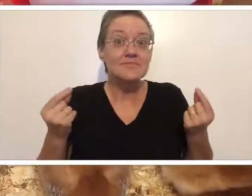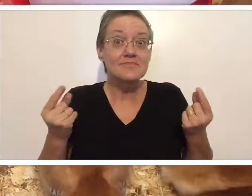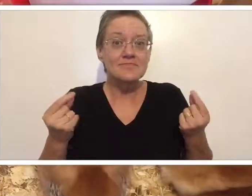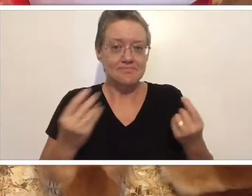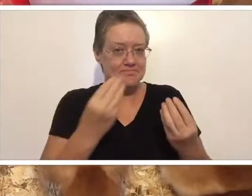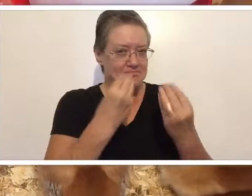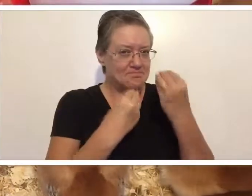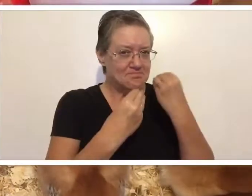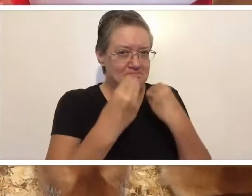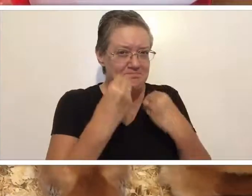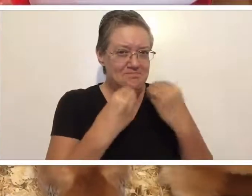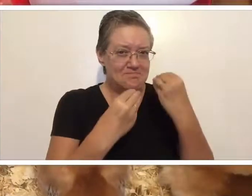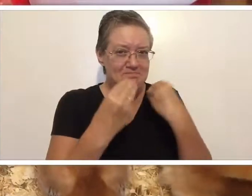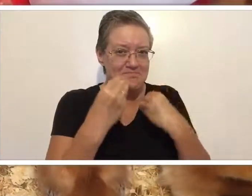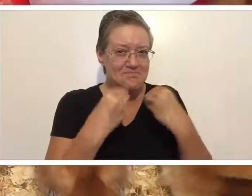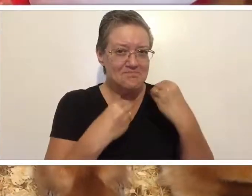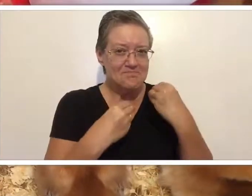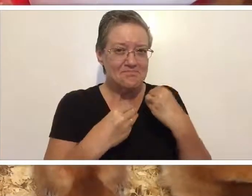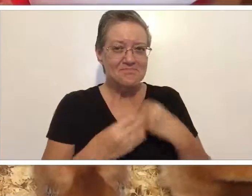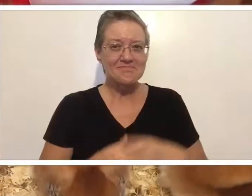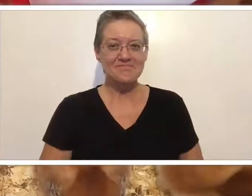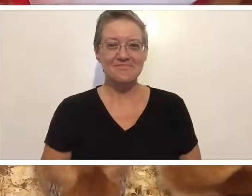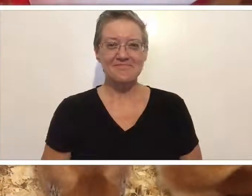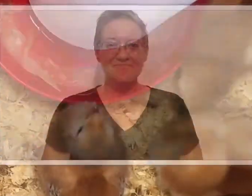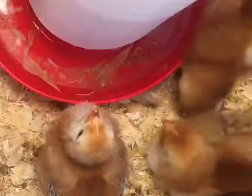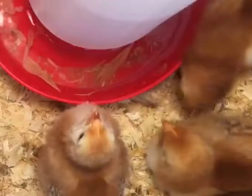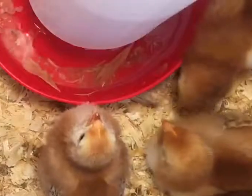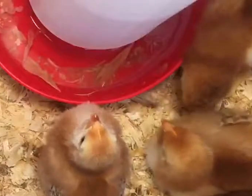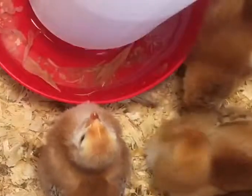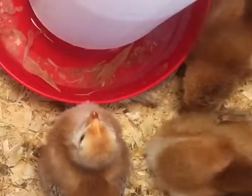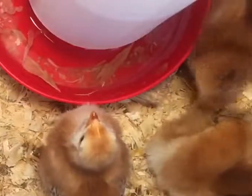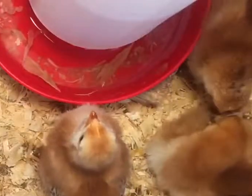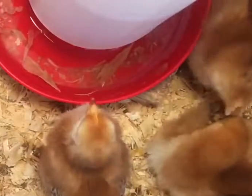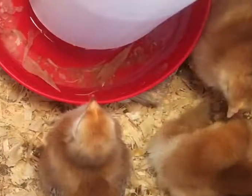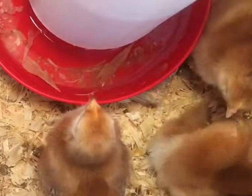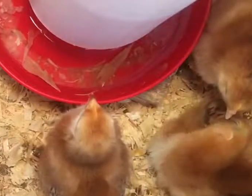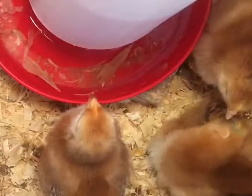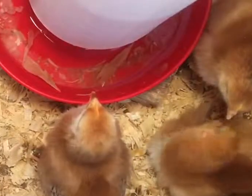What are these chicks doing? Eating.